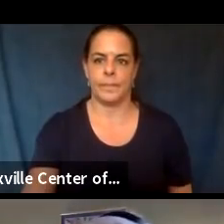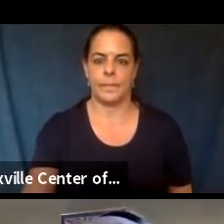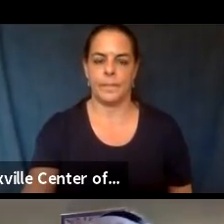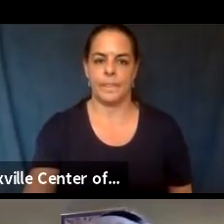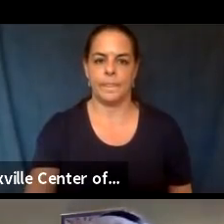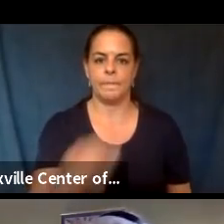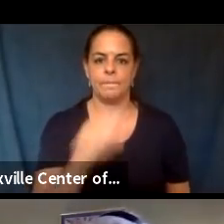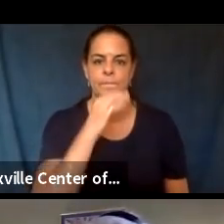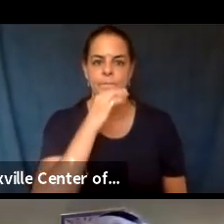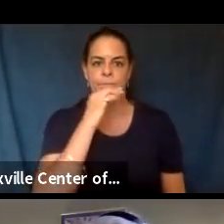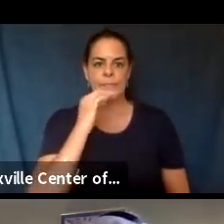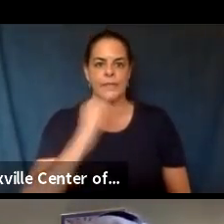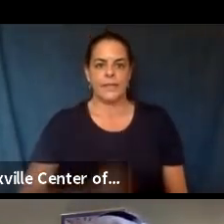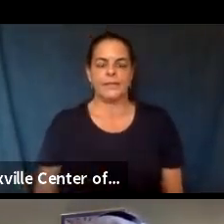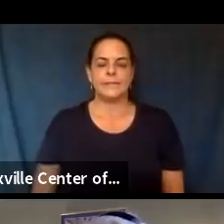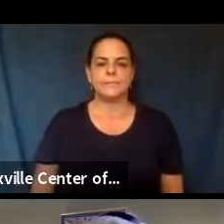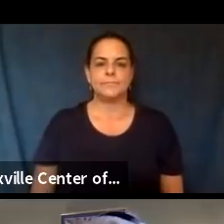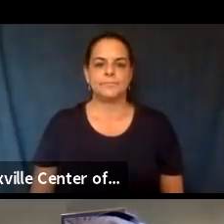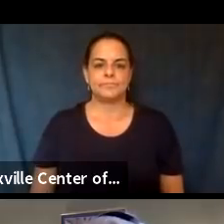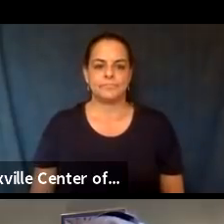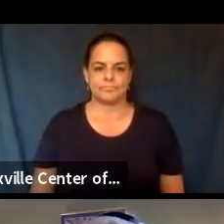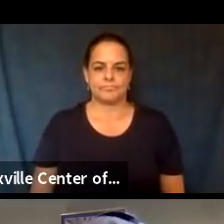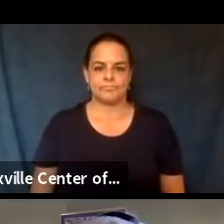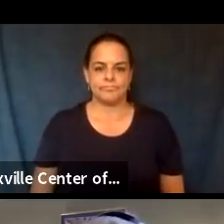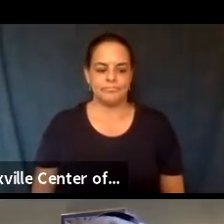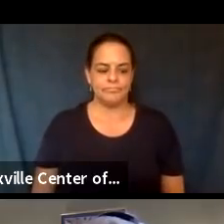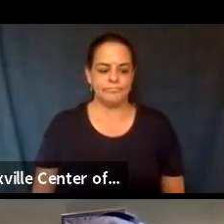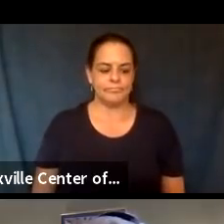Oh, wait, in process.